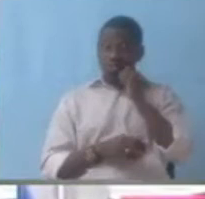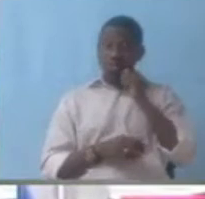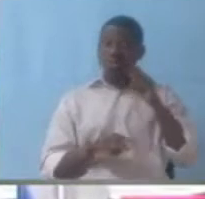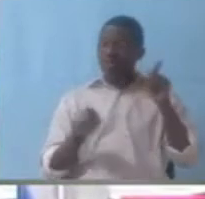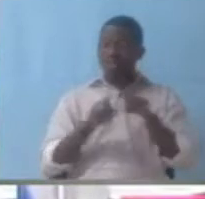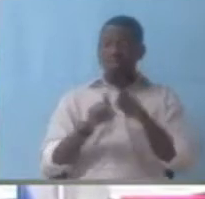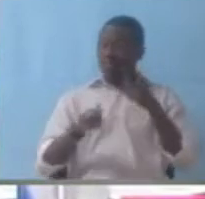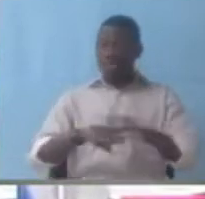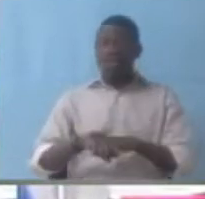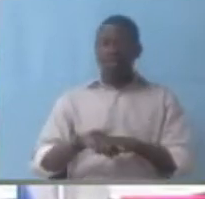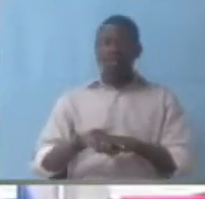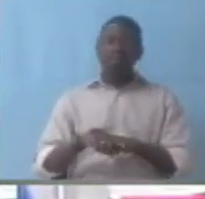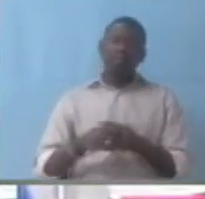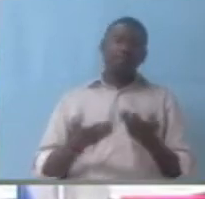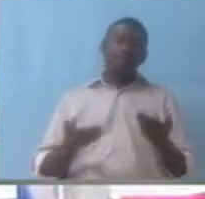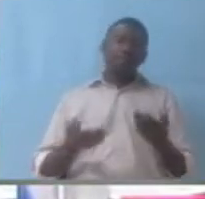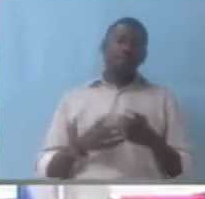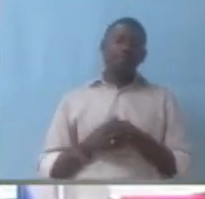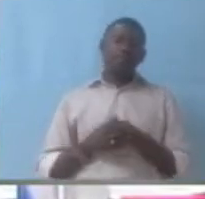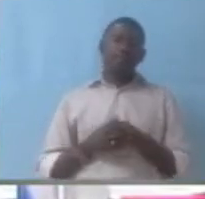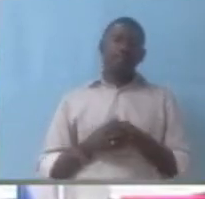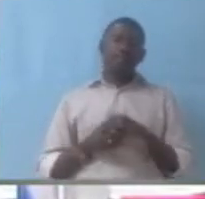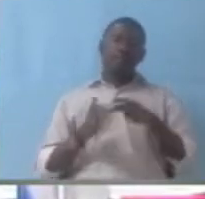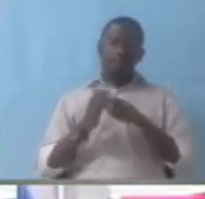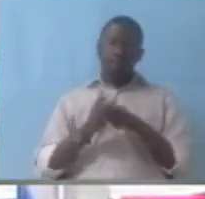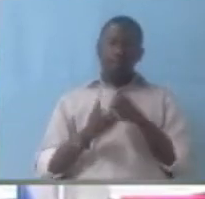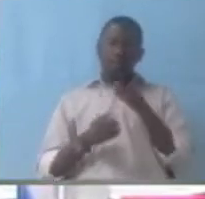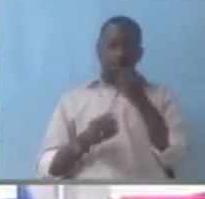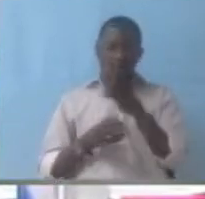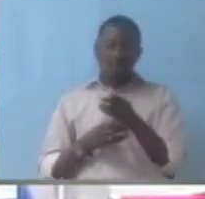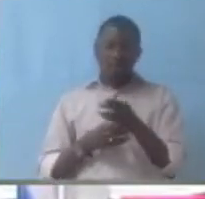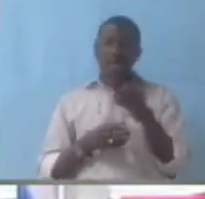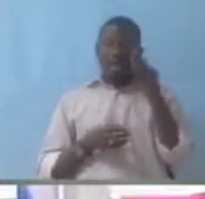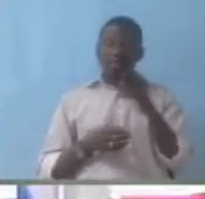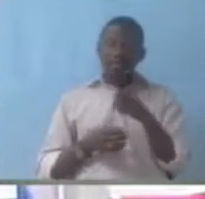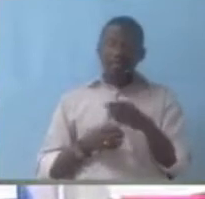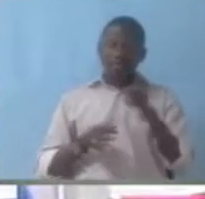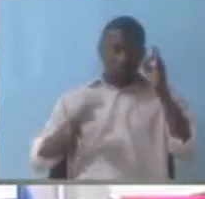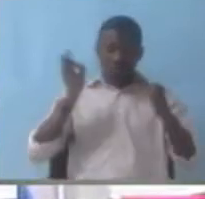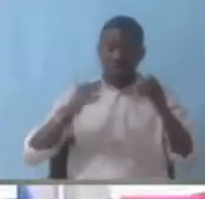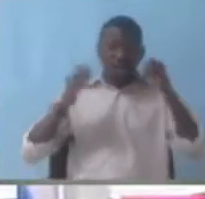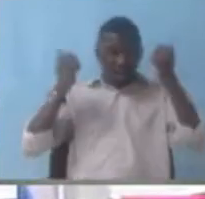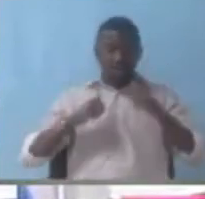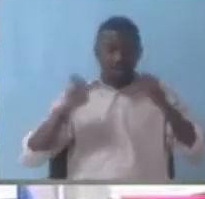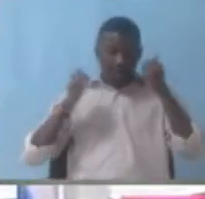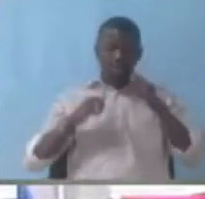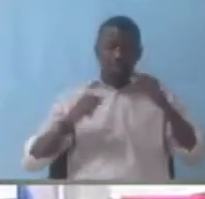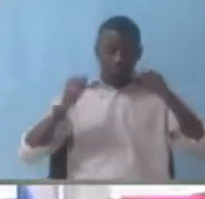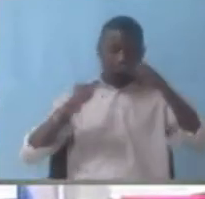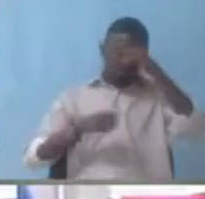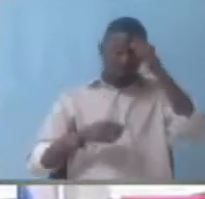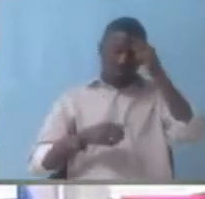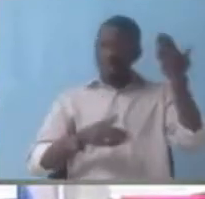watu ngisudu ngafonkona. So therefore, like we said, even though the courts were functioning, but hanisa mba fola ko hanatra watu okono